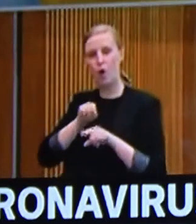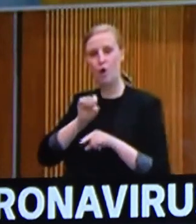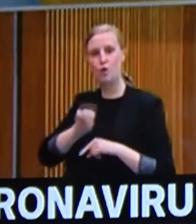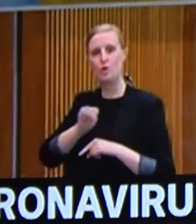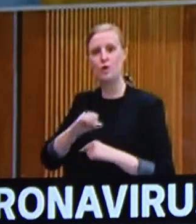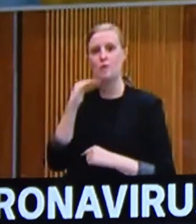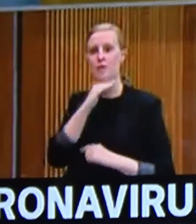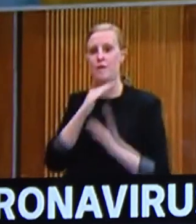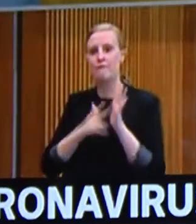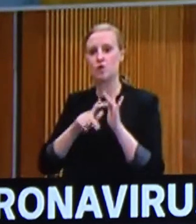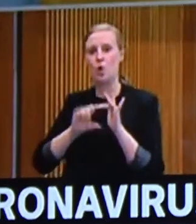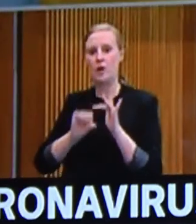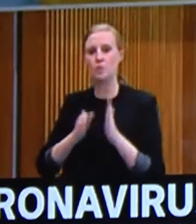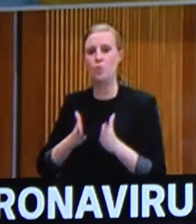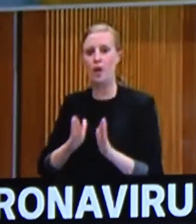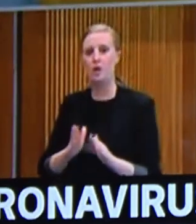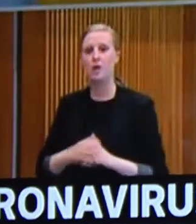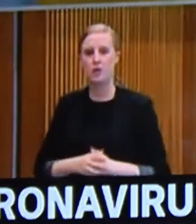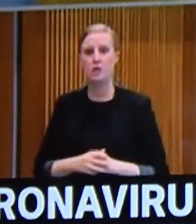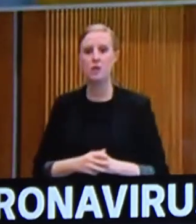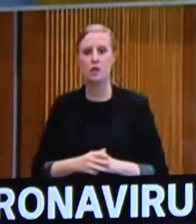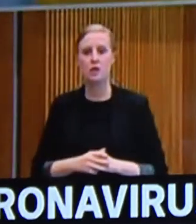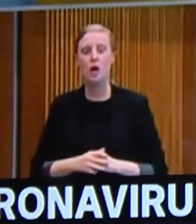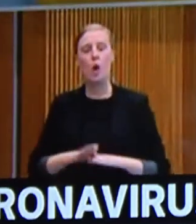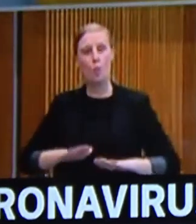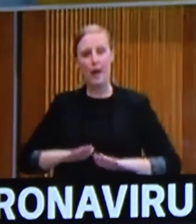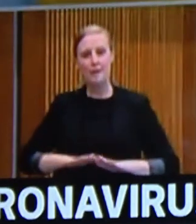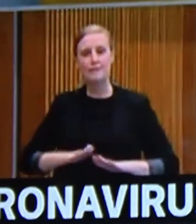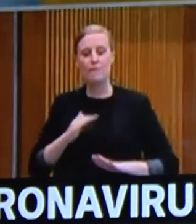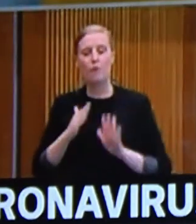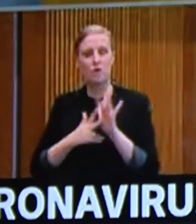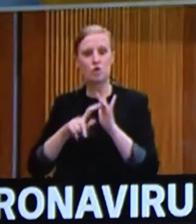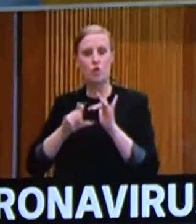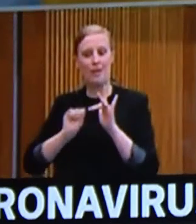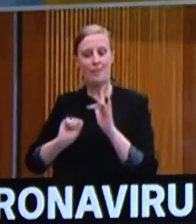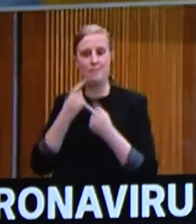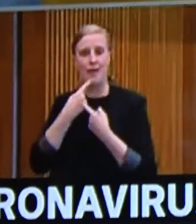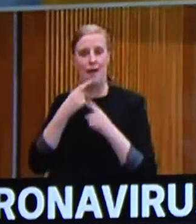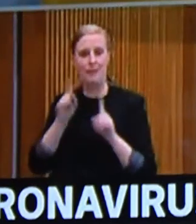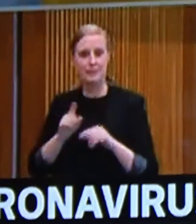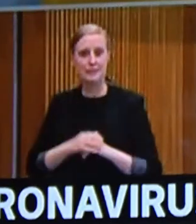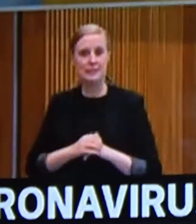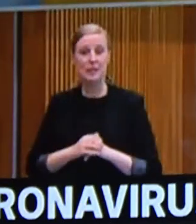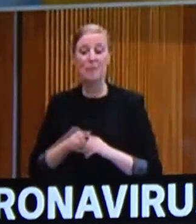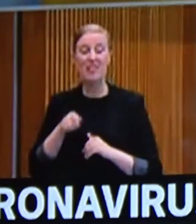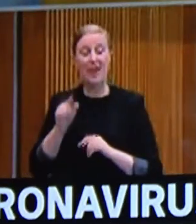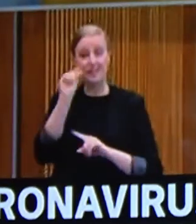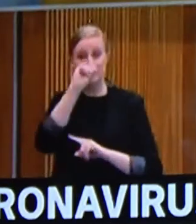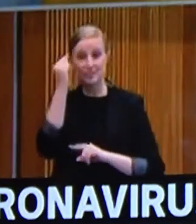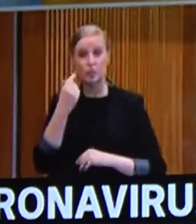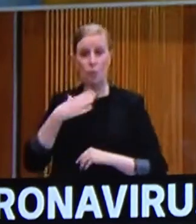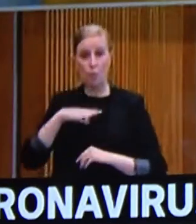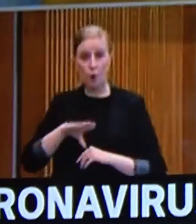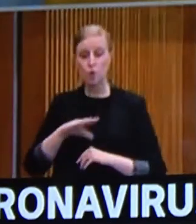I'll let Victoria speak to it, but the broad principles are that they will provide a retention payment, or a payment